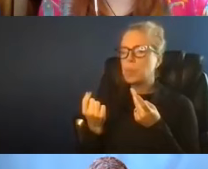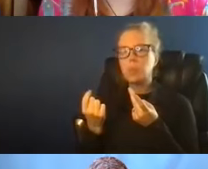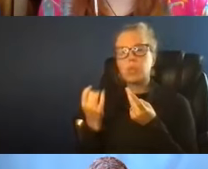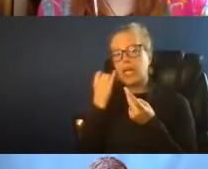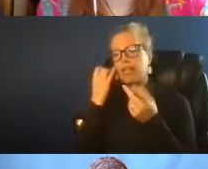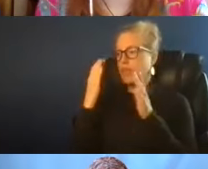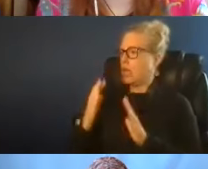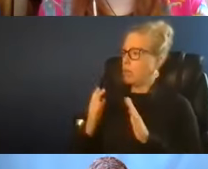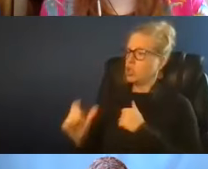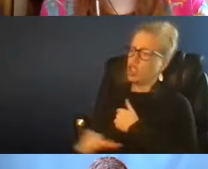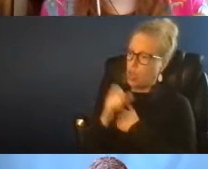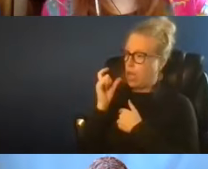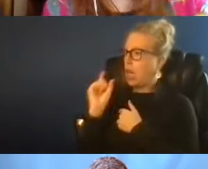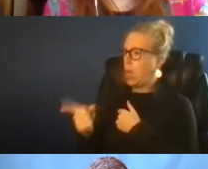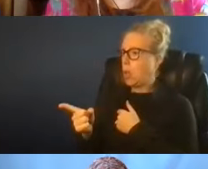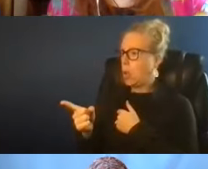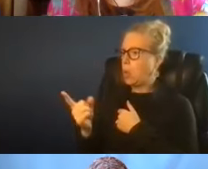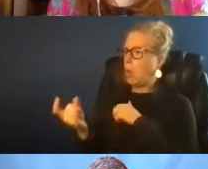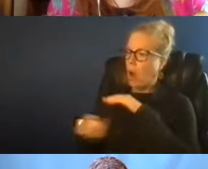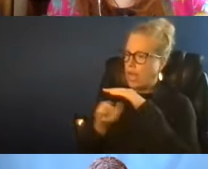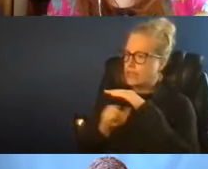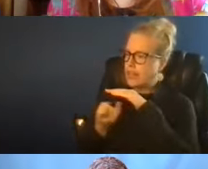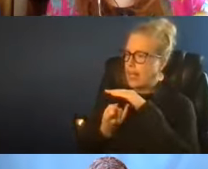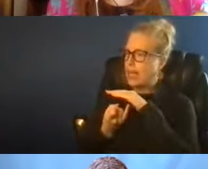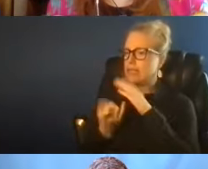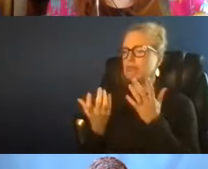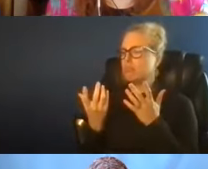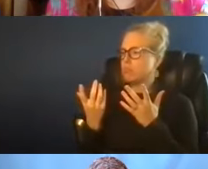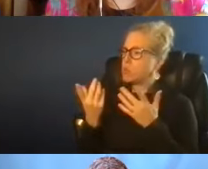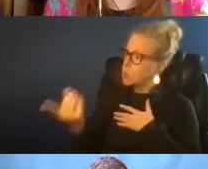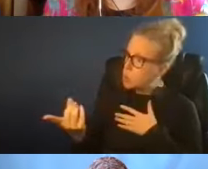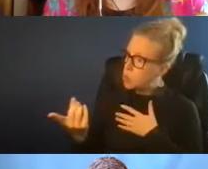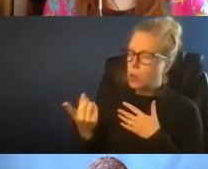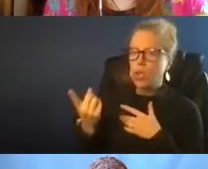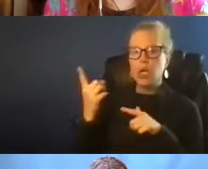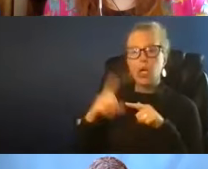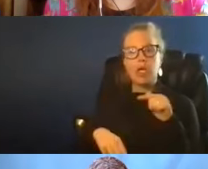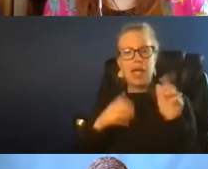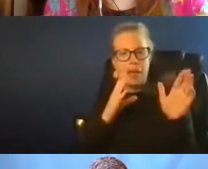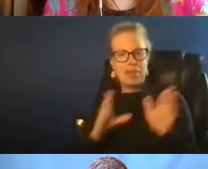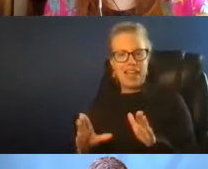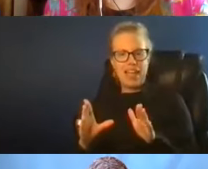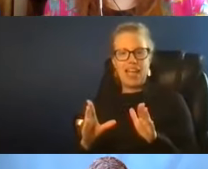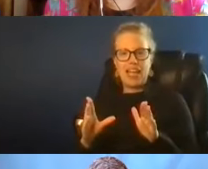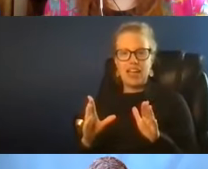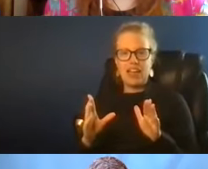person is threatening you or isolating you? You can't plan for what you